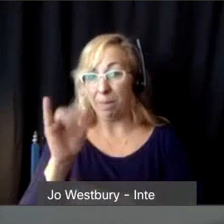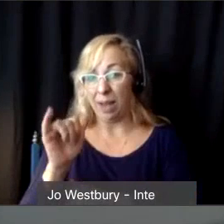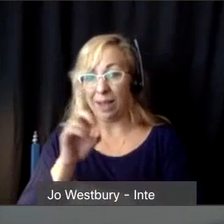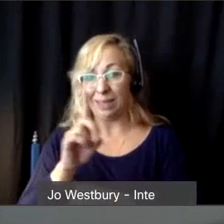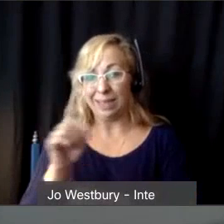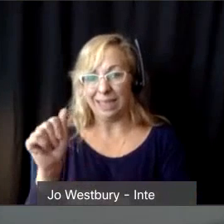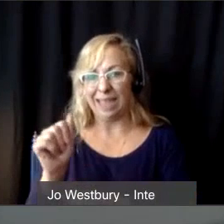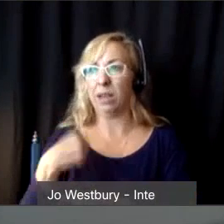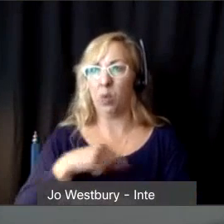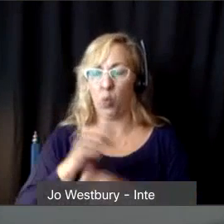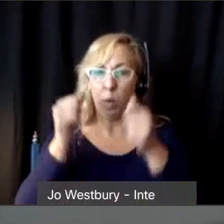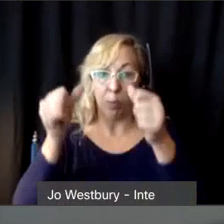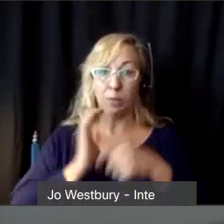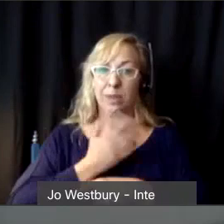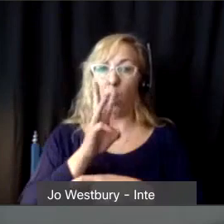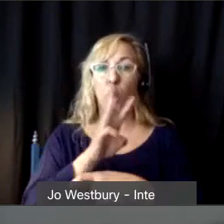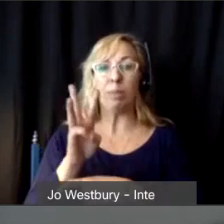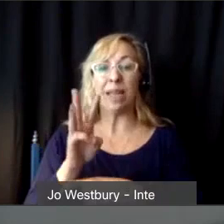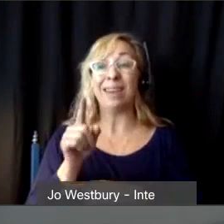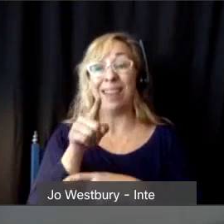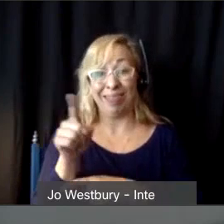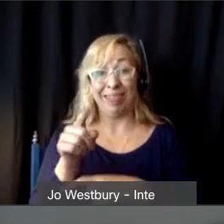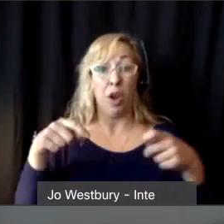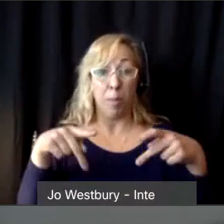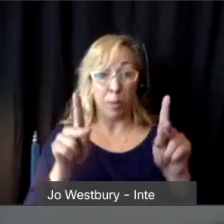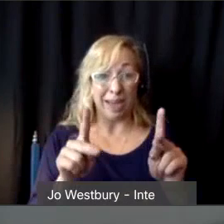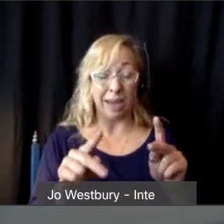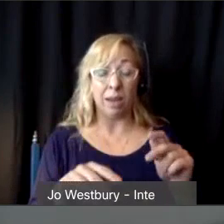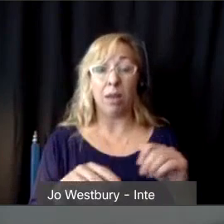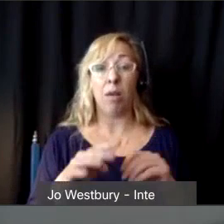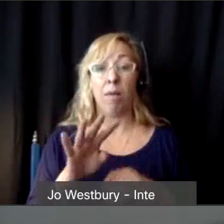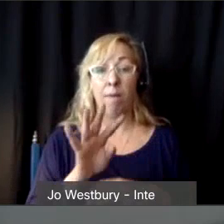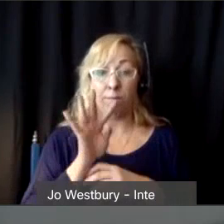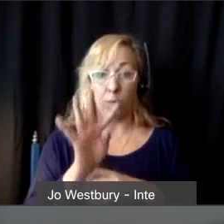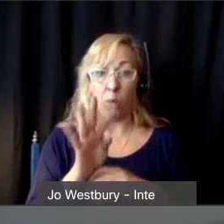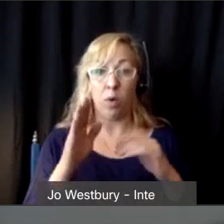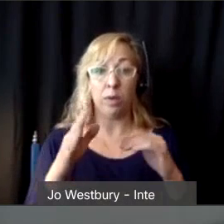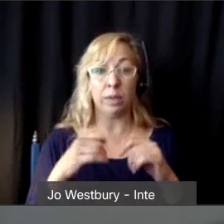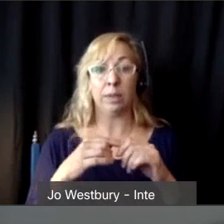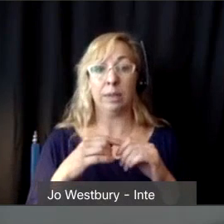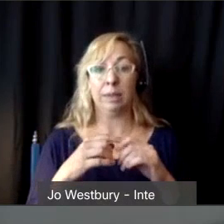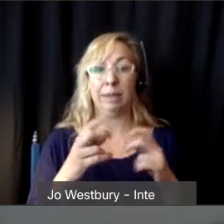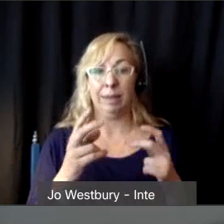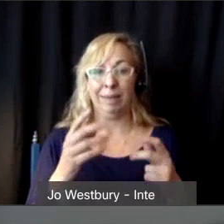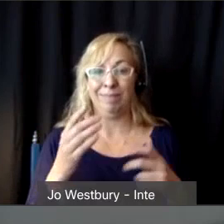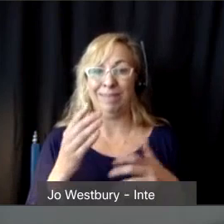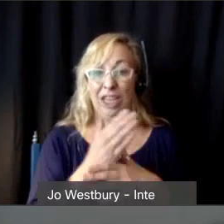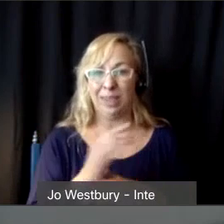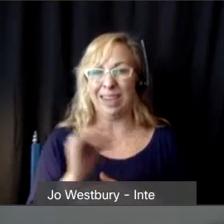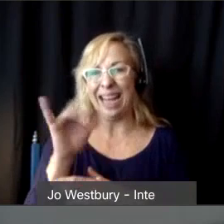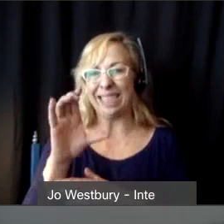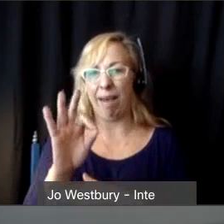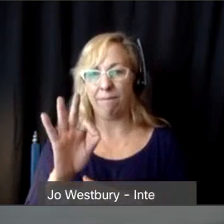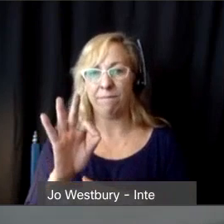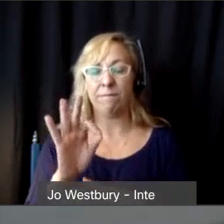So they are allowing for indoor visitation in intermediate care facilities. However,